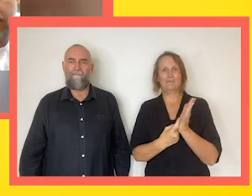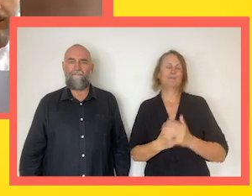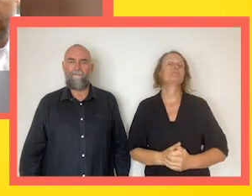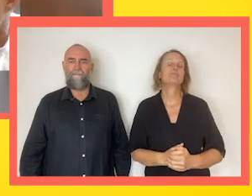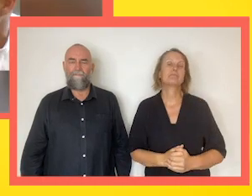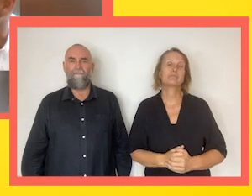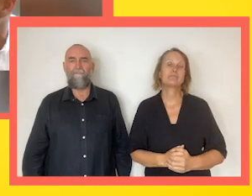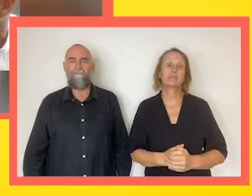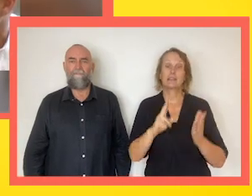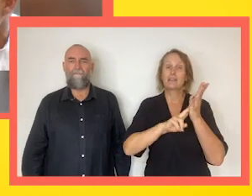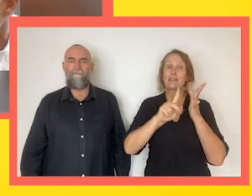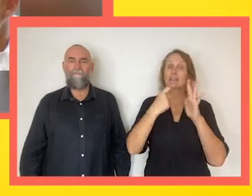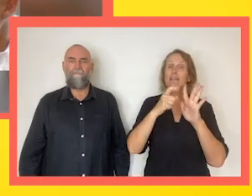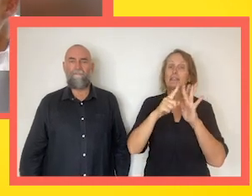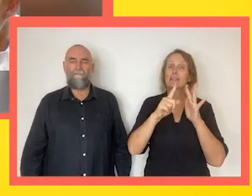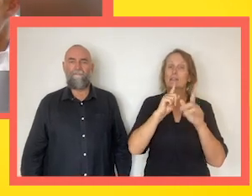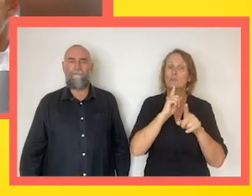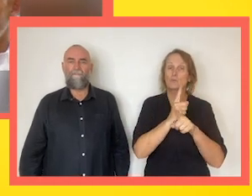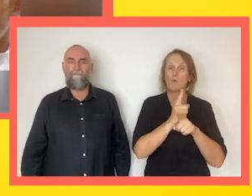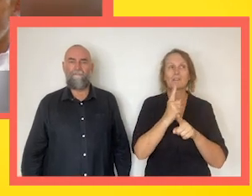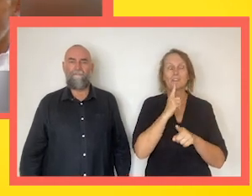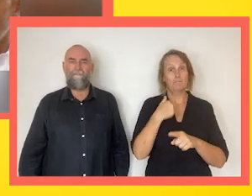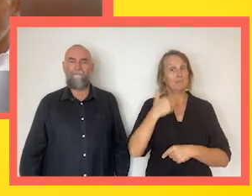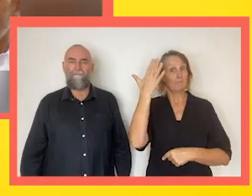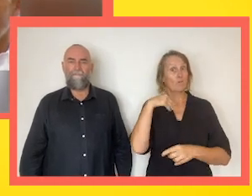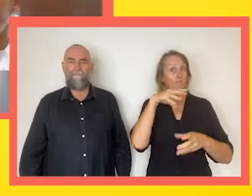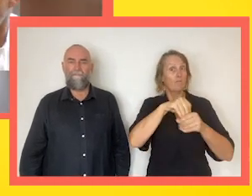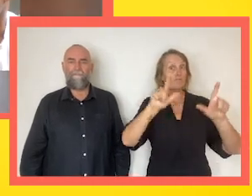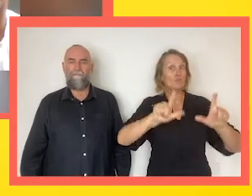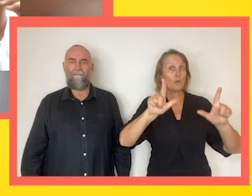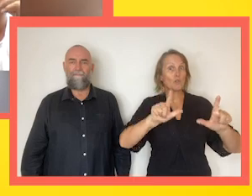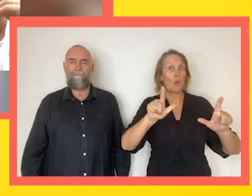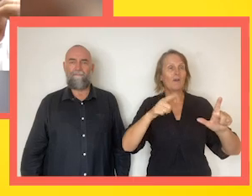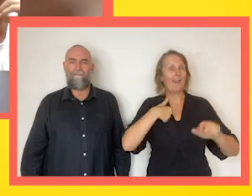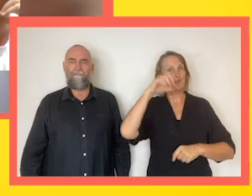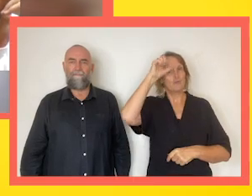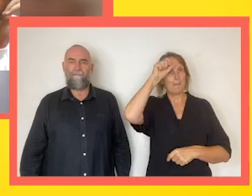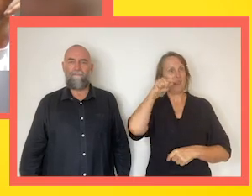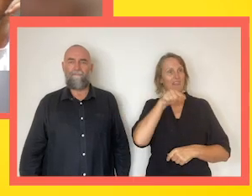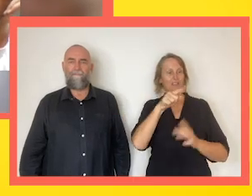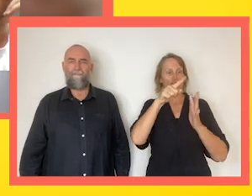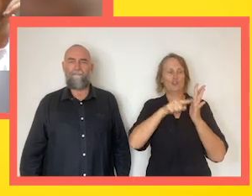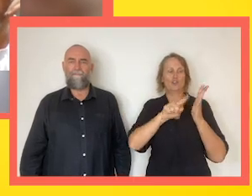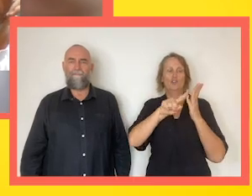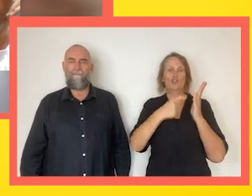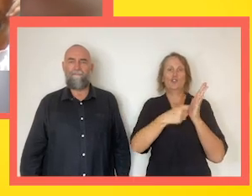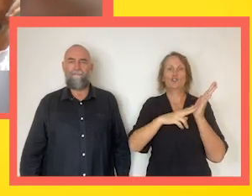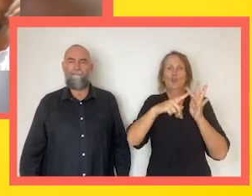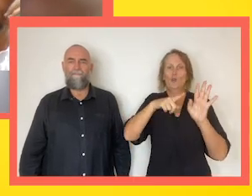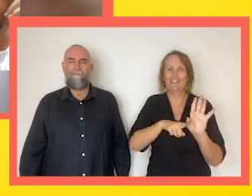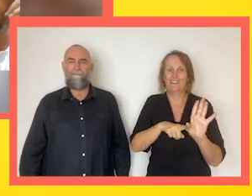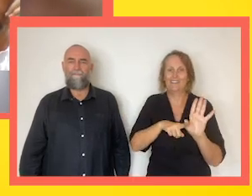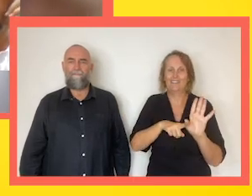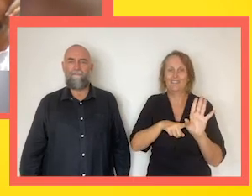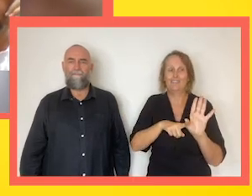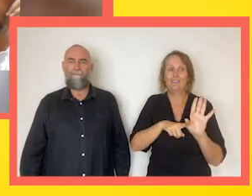one of the biggest lessons I learned from Tokyo is that just like the journey and knowing that you've given absolutely everything you